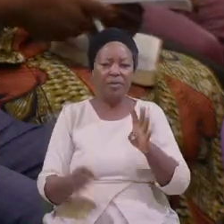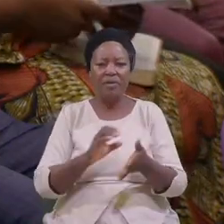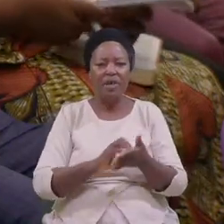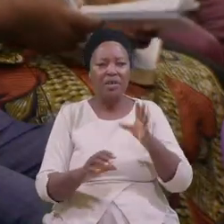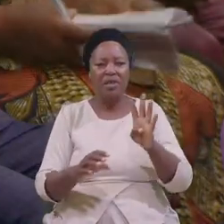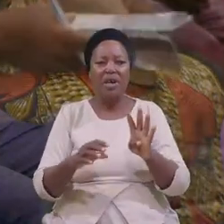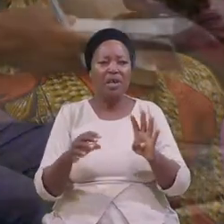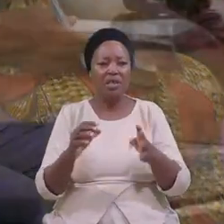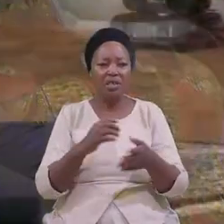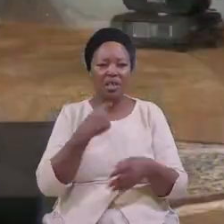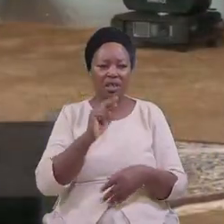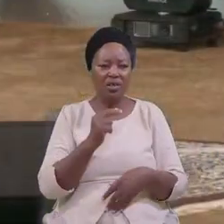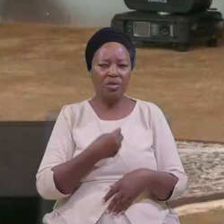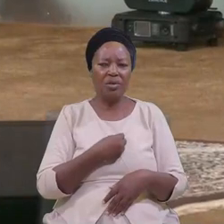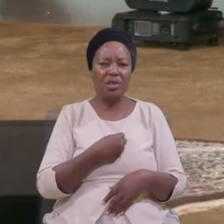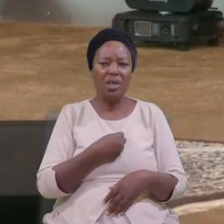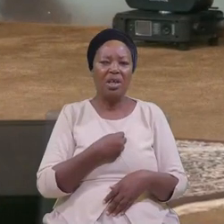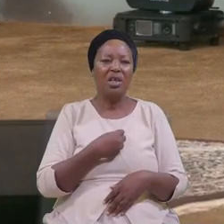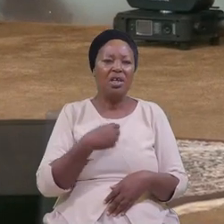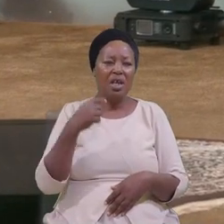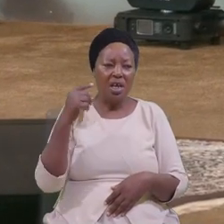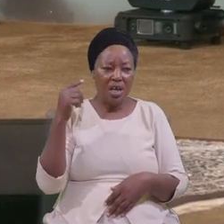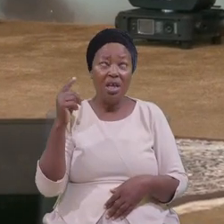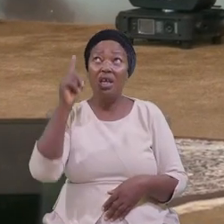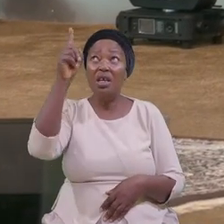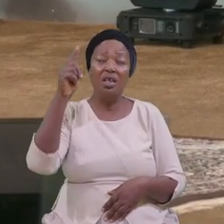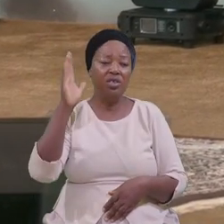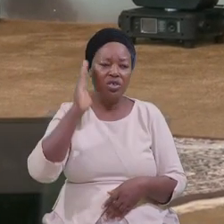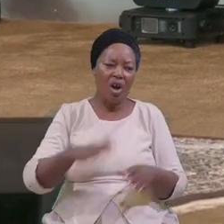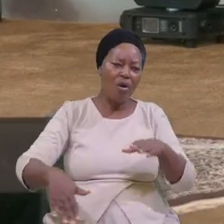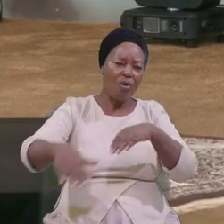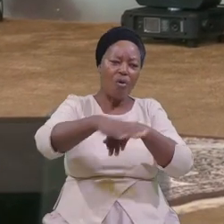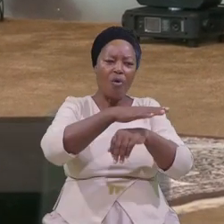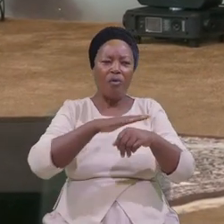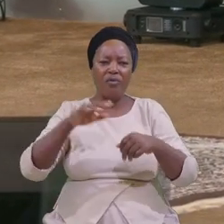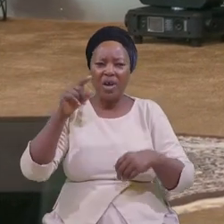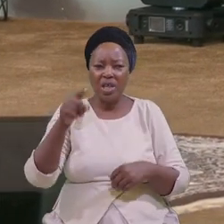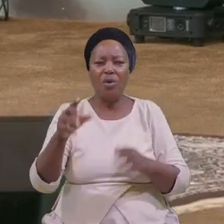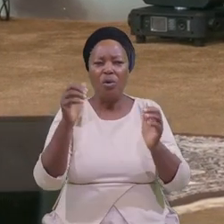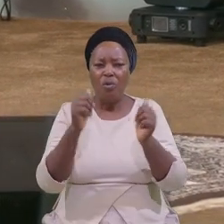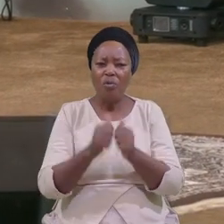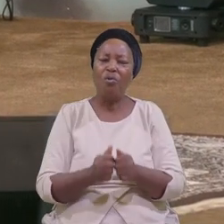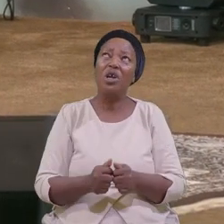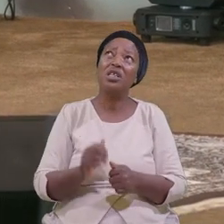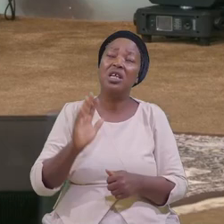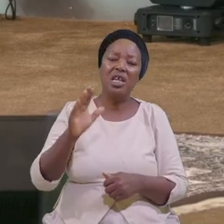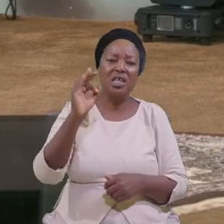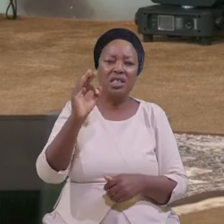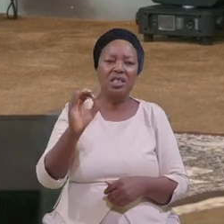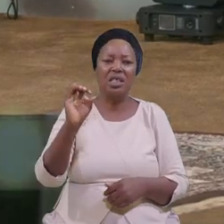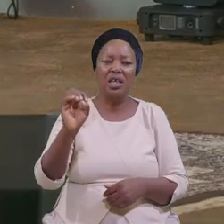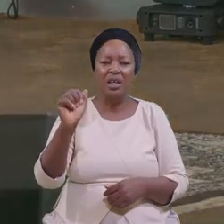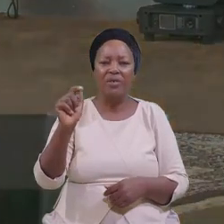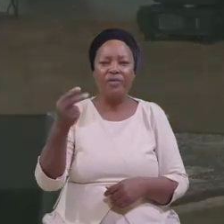verse 4, it tells us, it says, he shall cover thee with his feathers. He